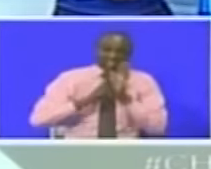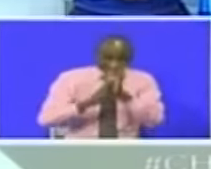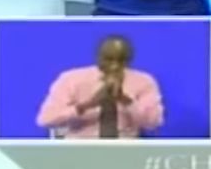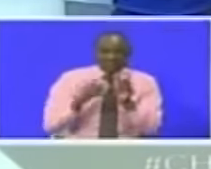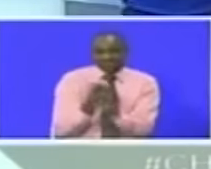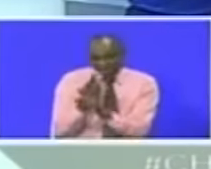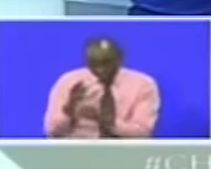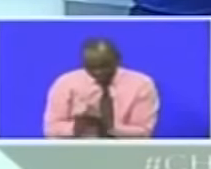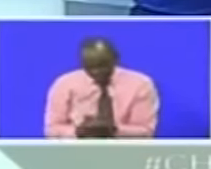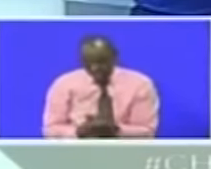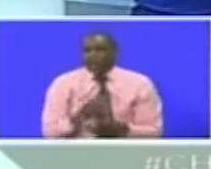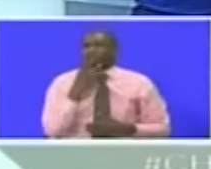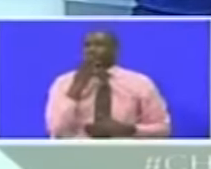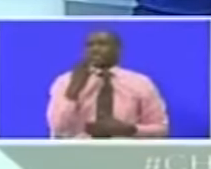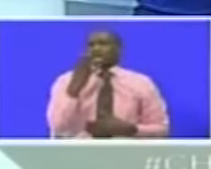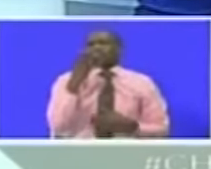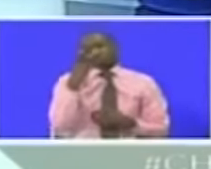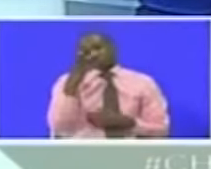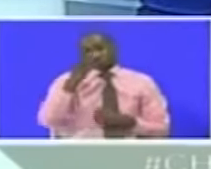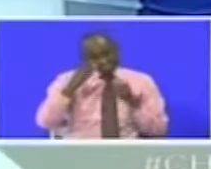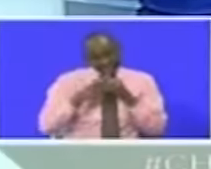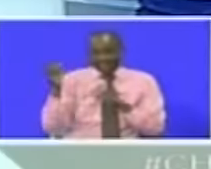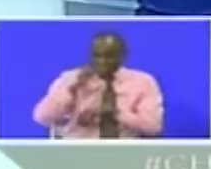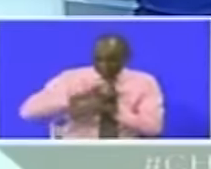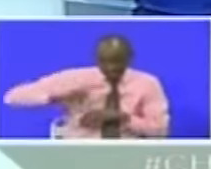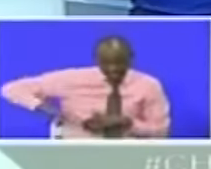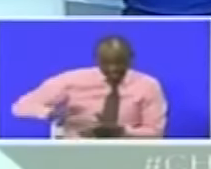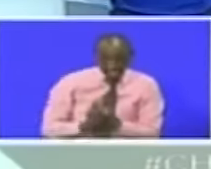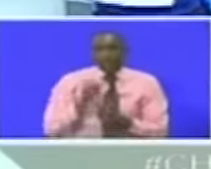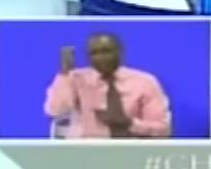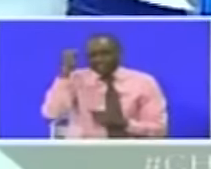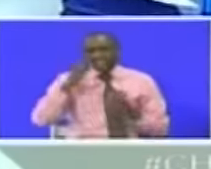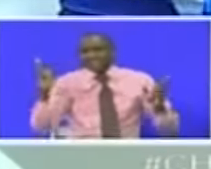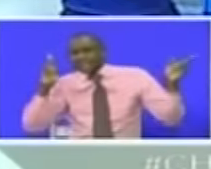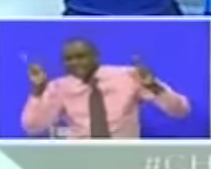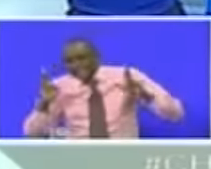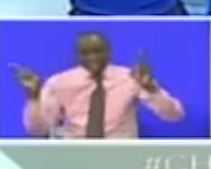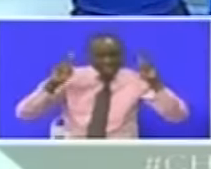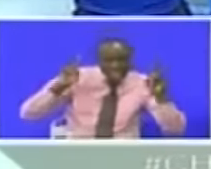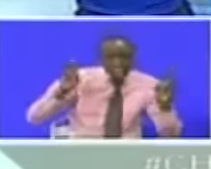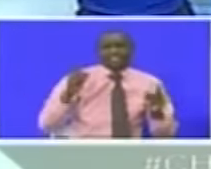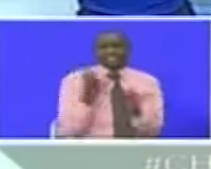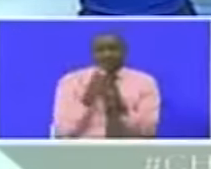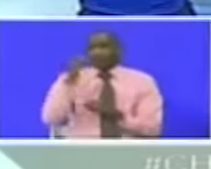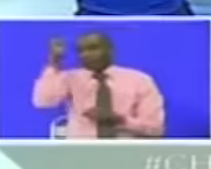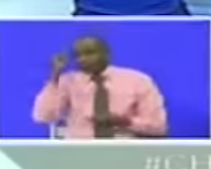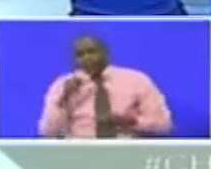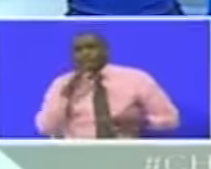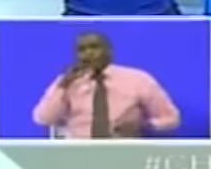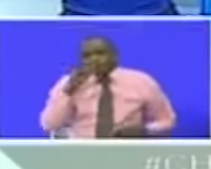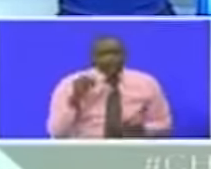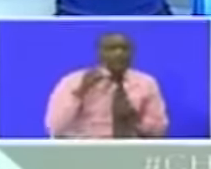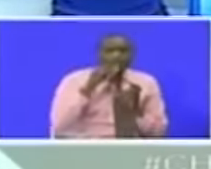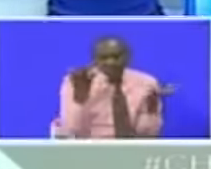assembly. 449 days to go. Now, politicians are preparing themselves. There's all the political rhetoric in the country,